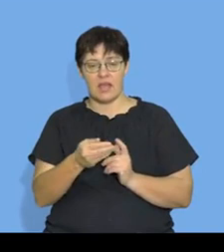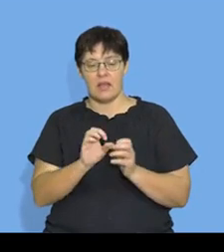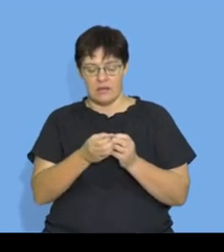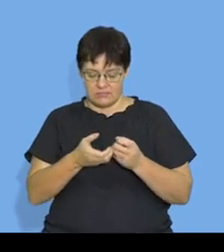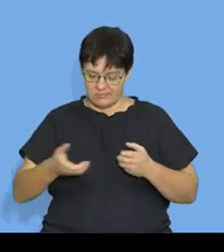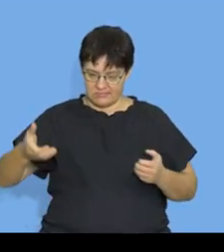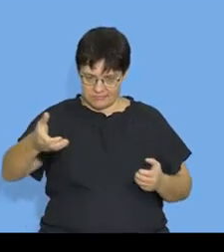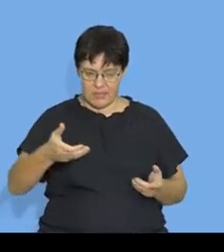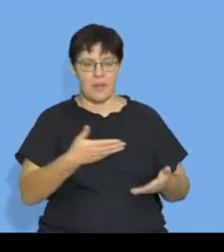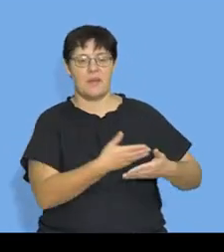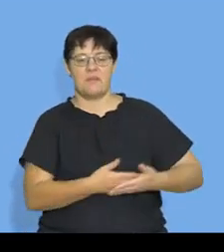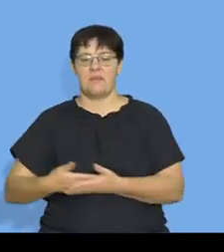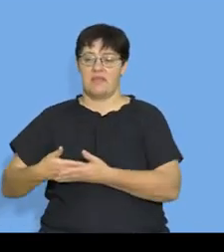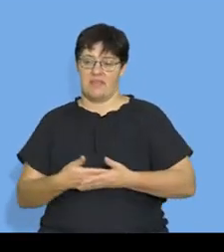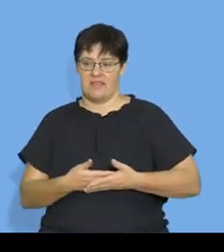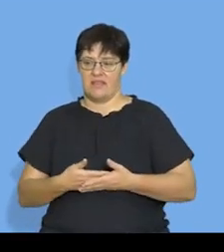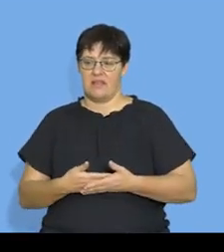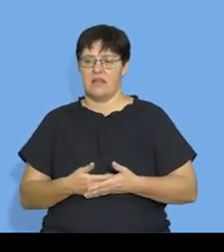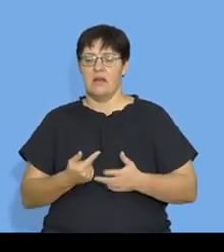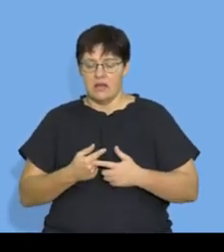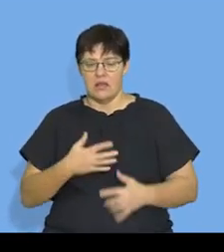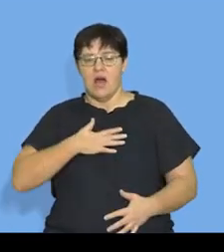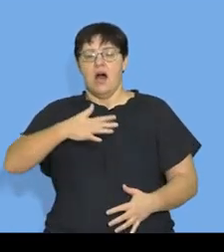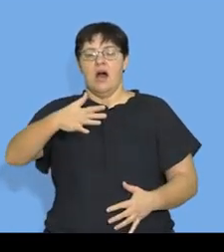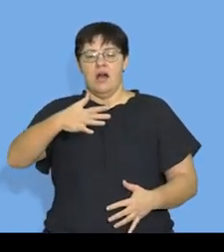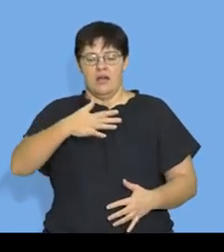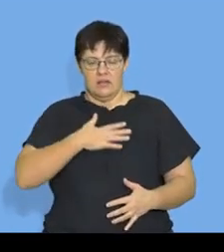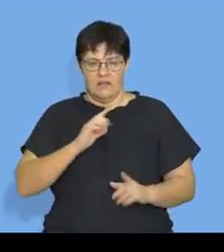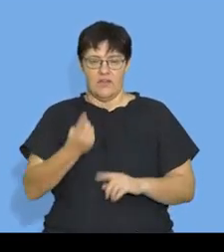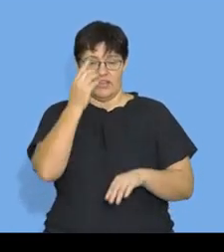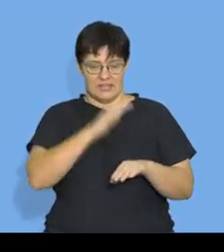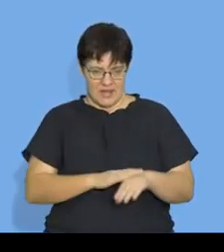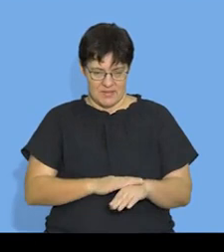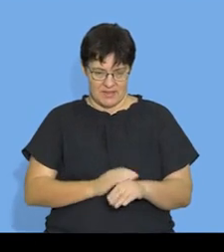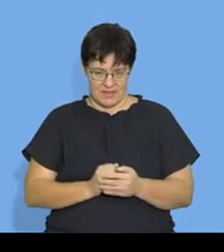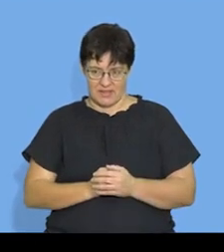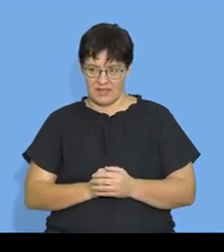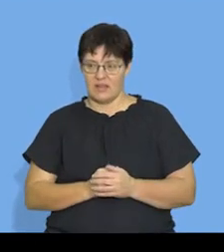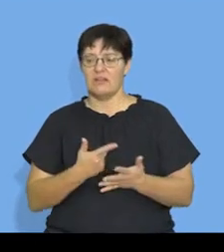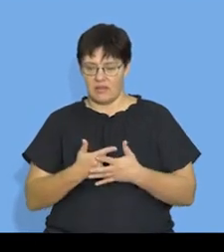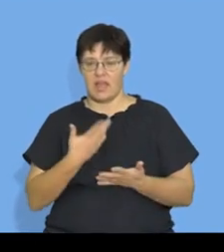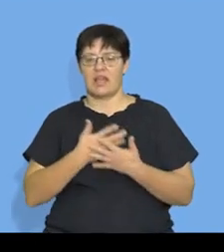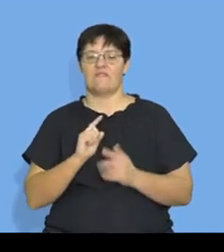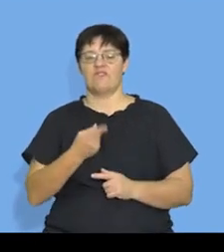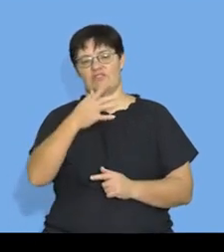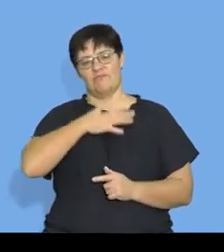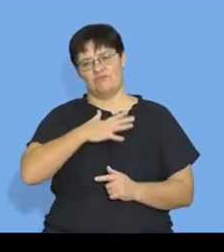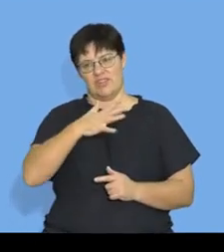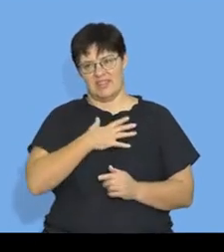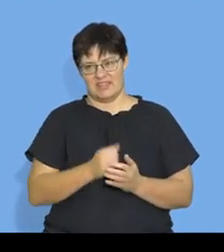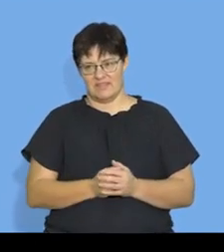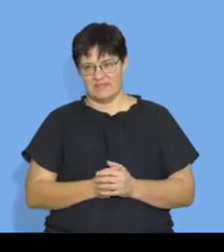separation from the mother, the baby then will take its first breath, the lungs inflate, and the baby is able to